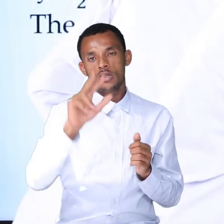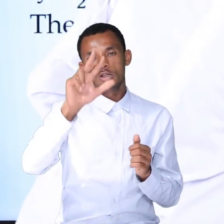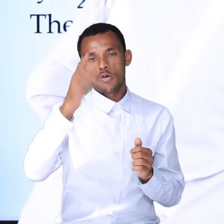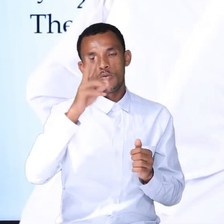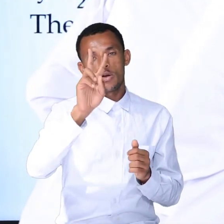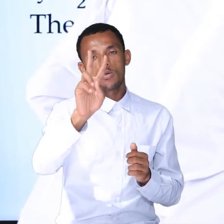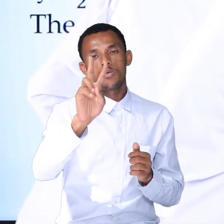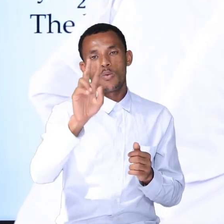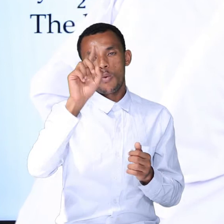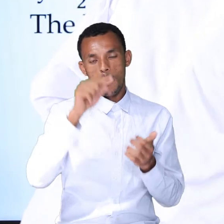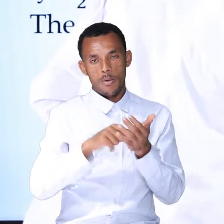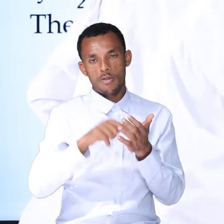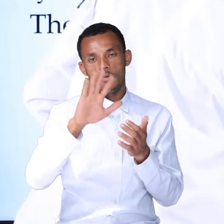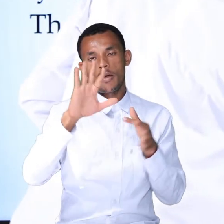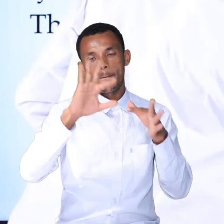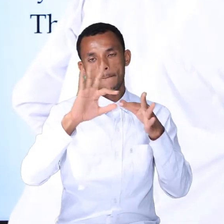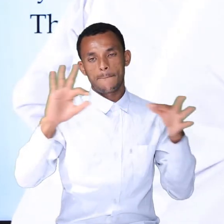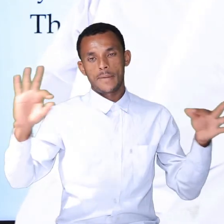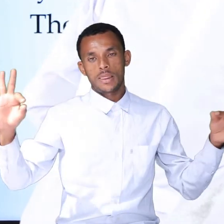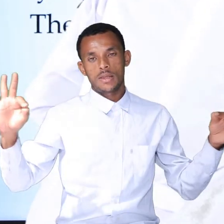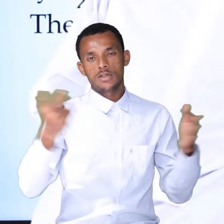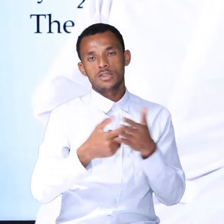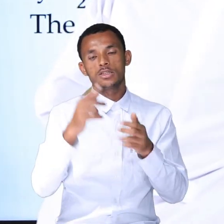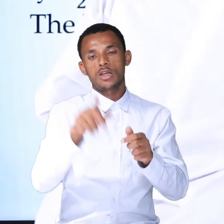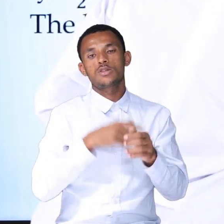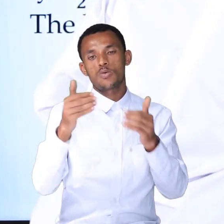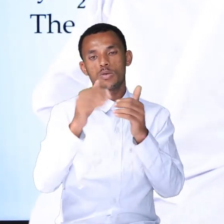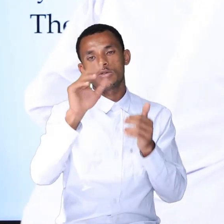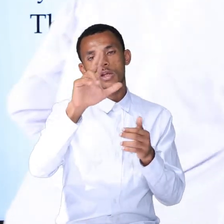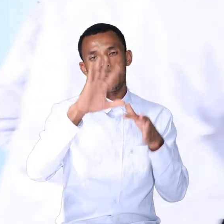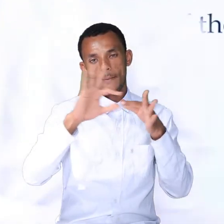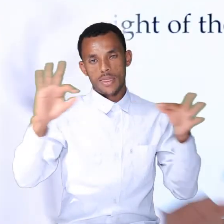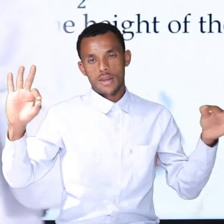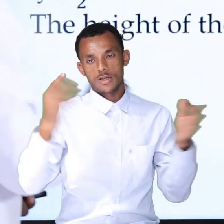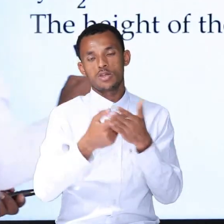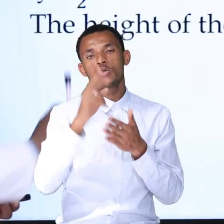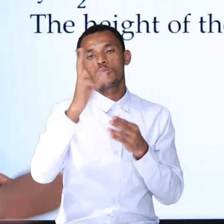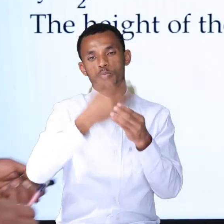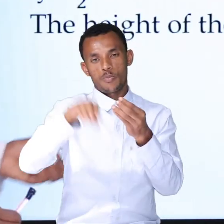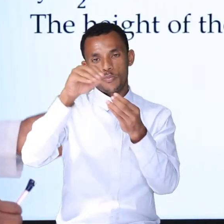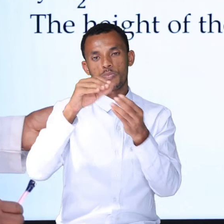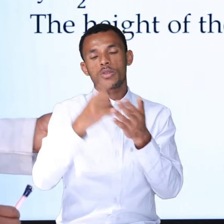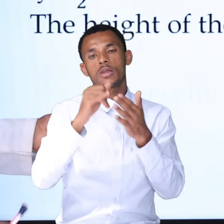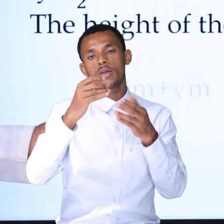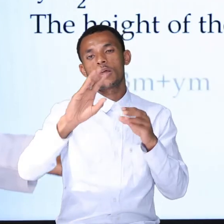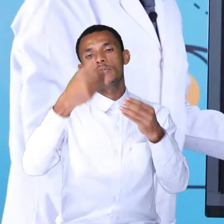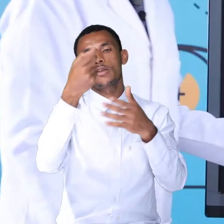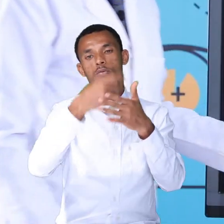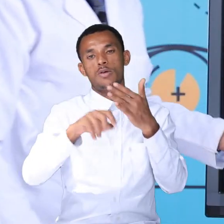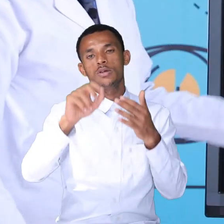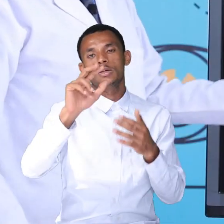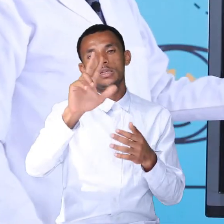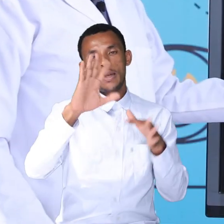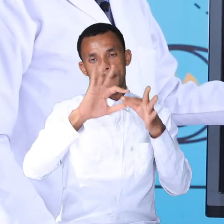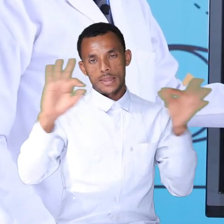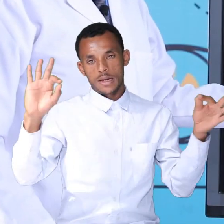to 3 over 2, 1.5 meters. This distance is equal to 3 meters. When these two are added up, it gives a